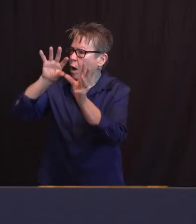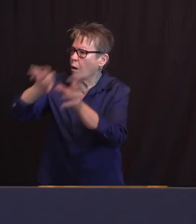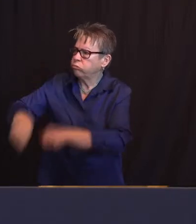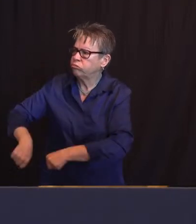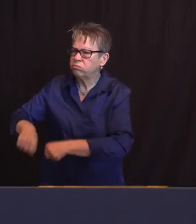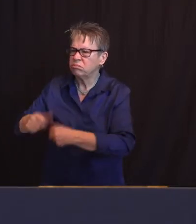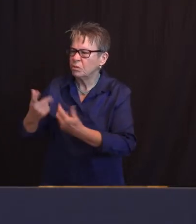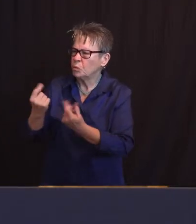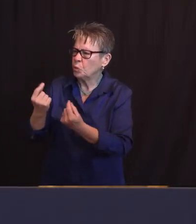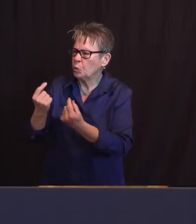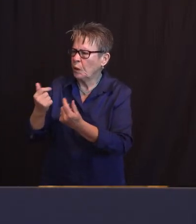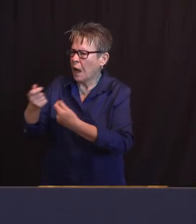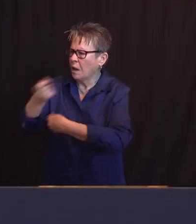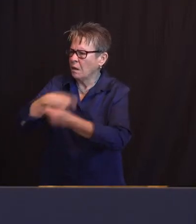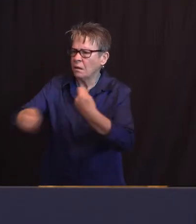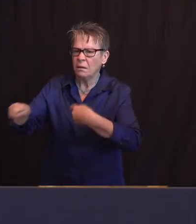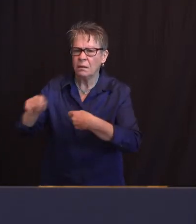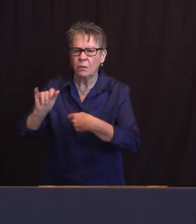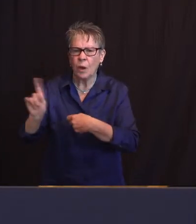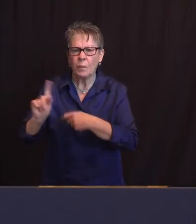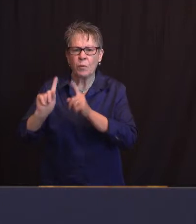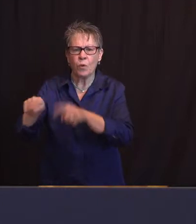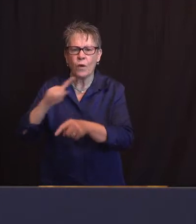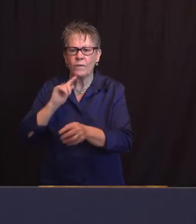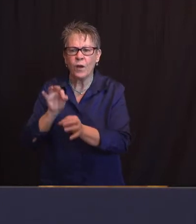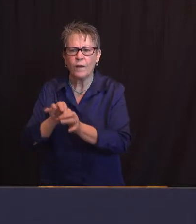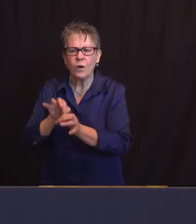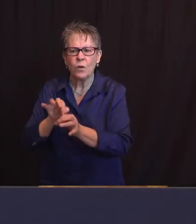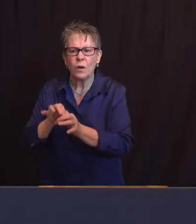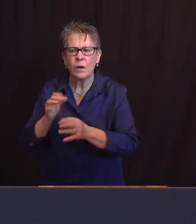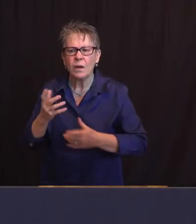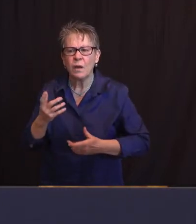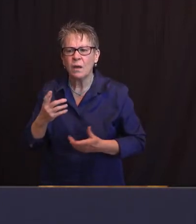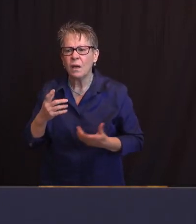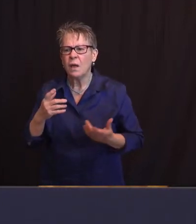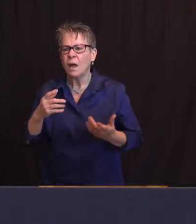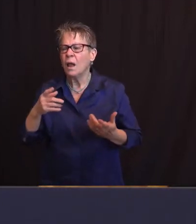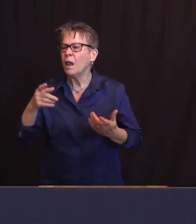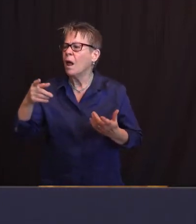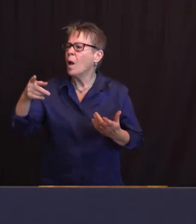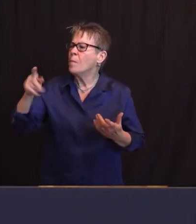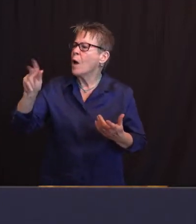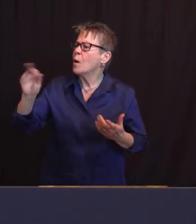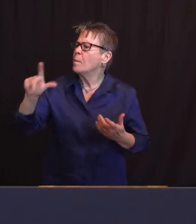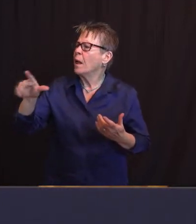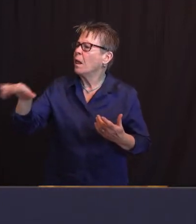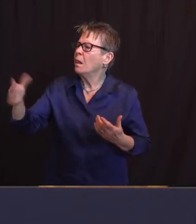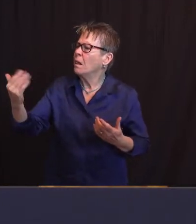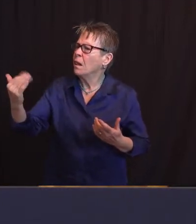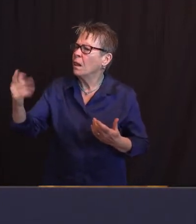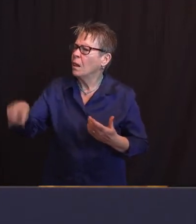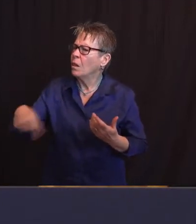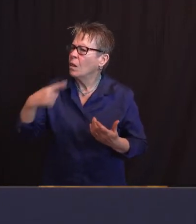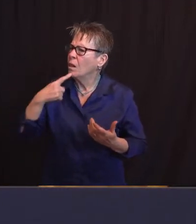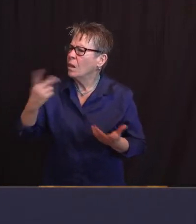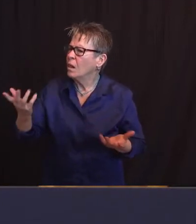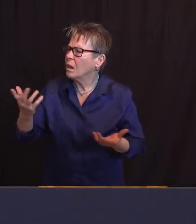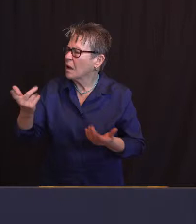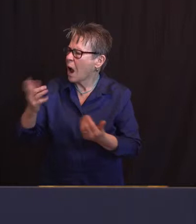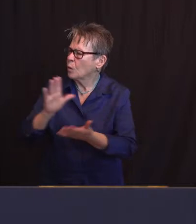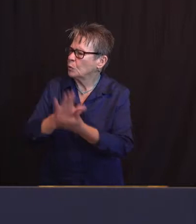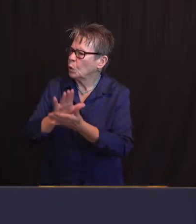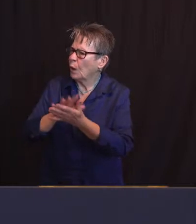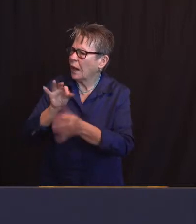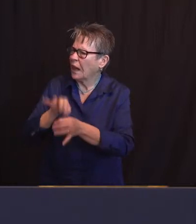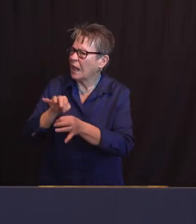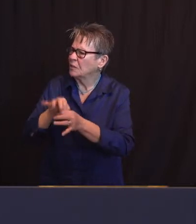Paramel address your first question, Charlie, on the April 20 school elections. I've got no opinion on